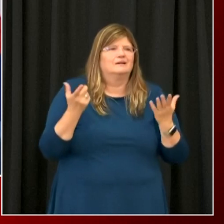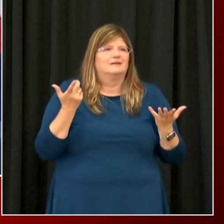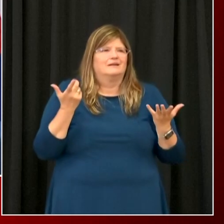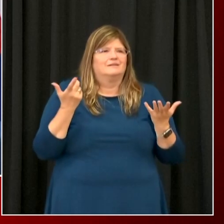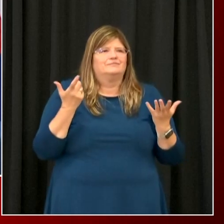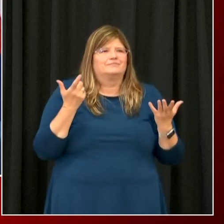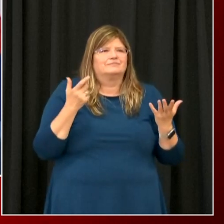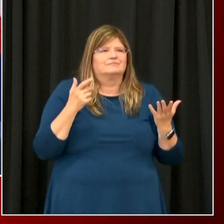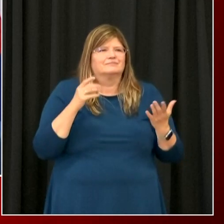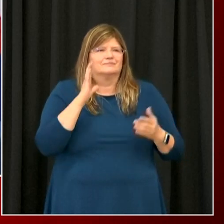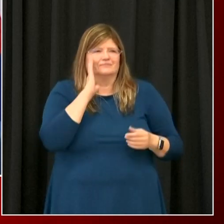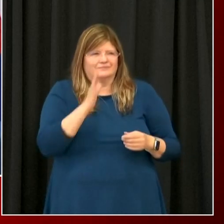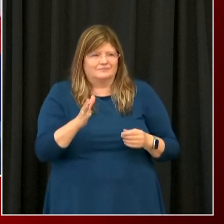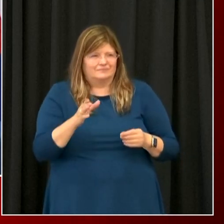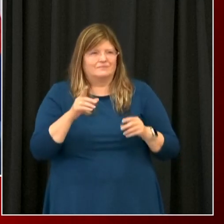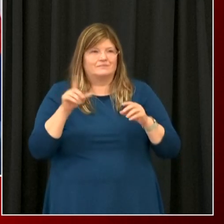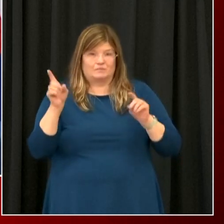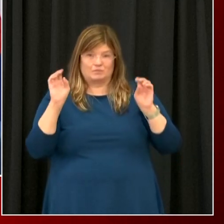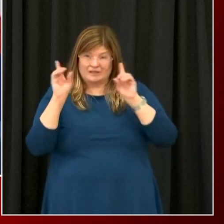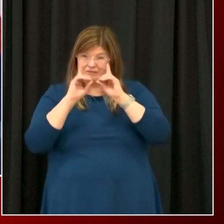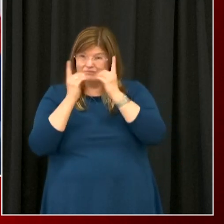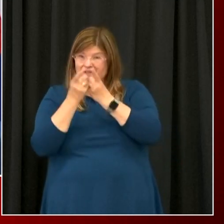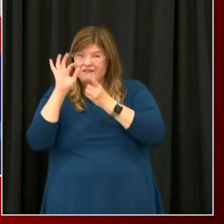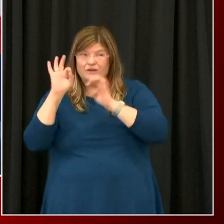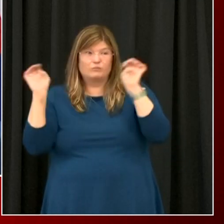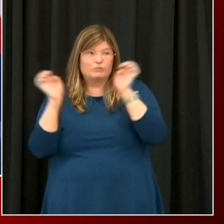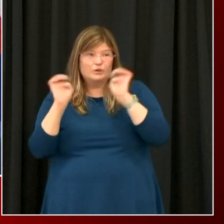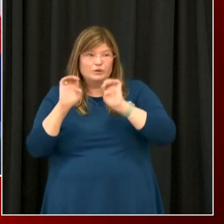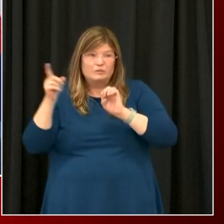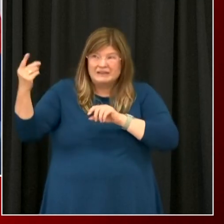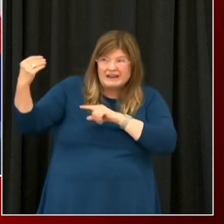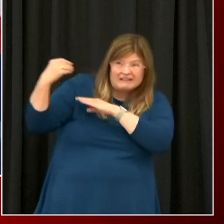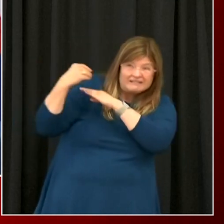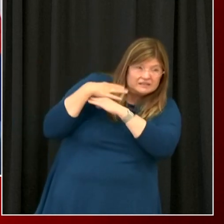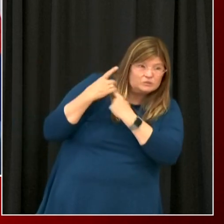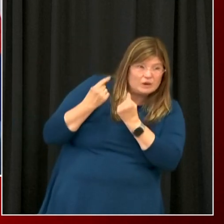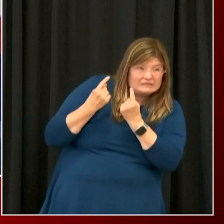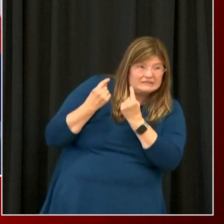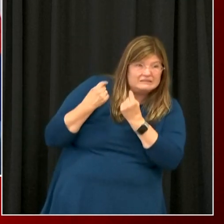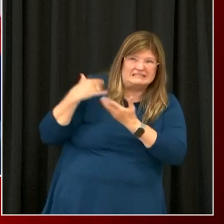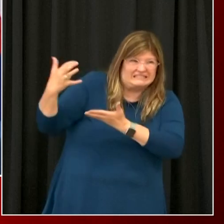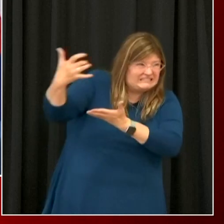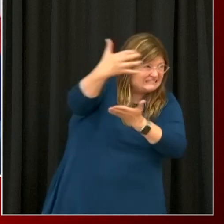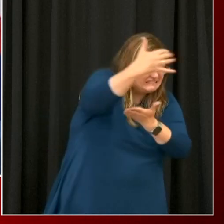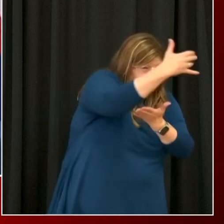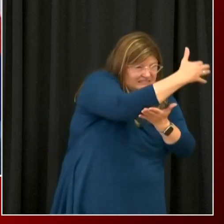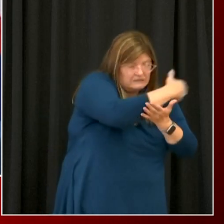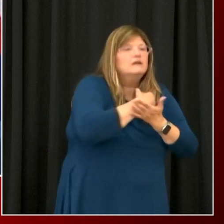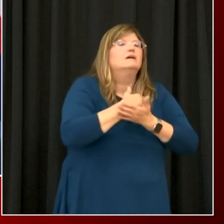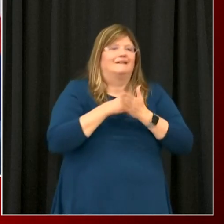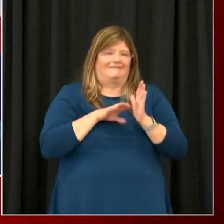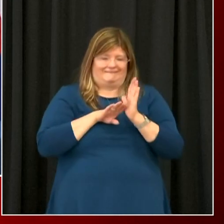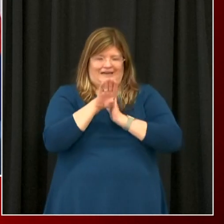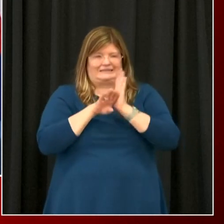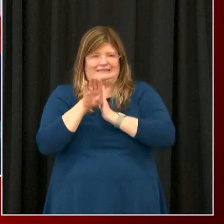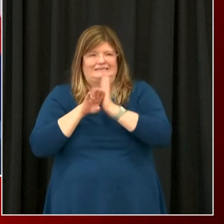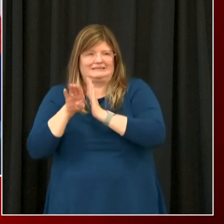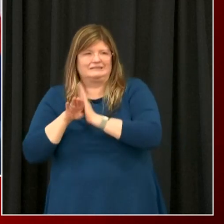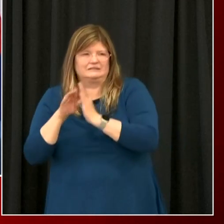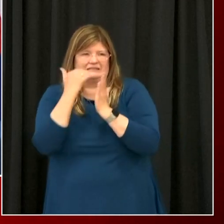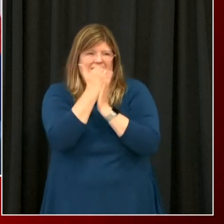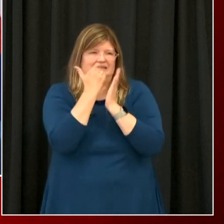DMPED and planning and DSB, they would more than likely also impact the things